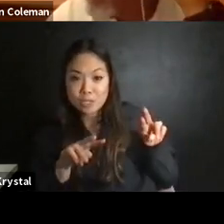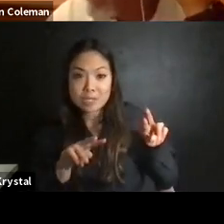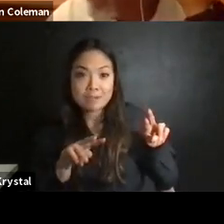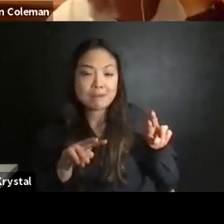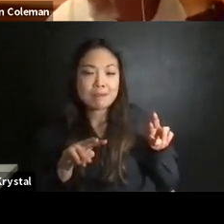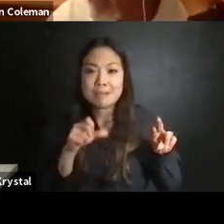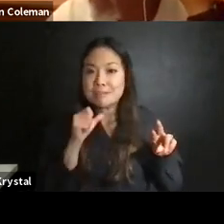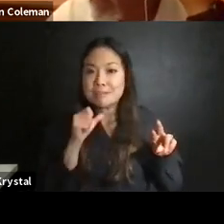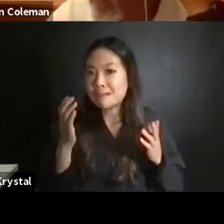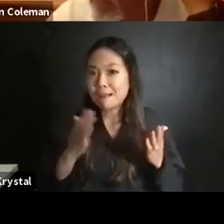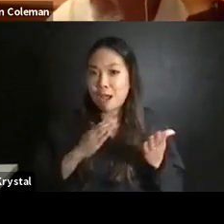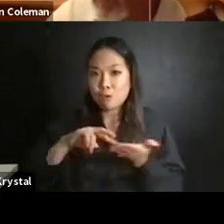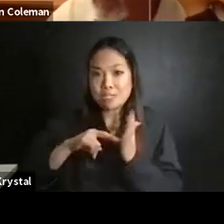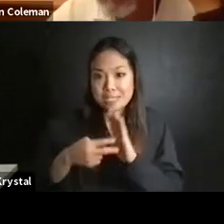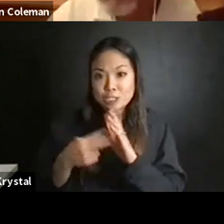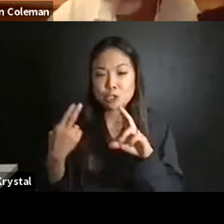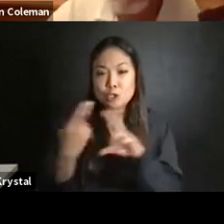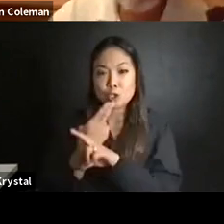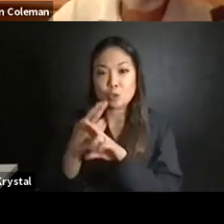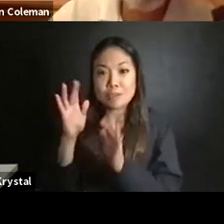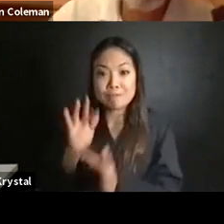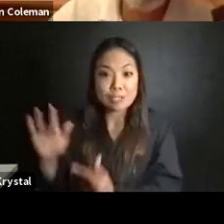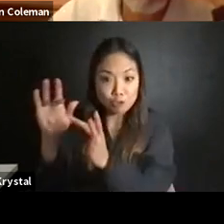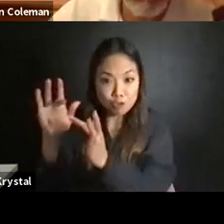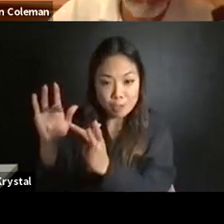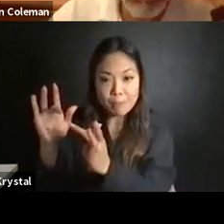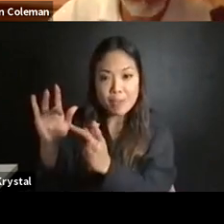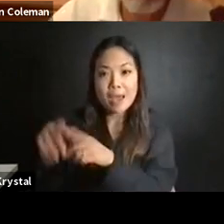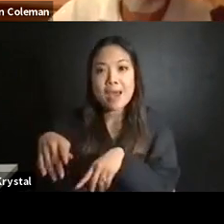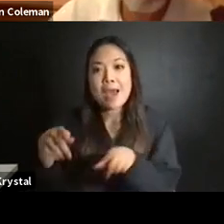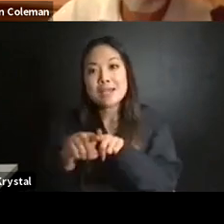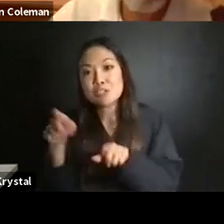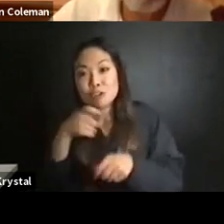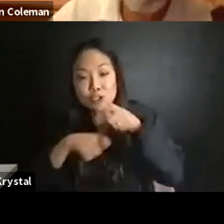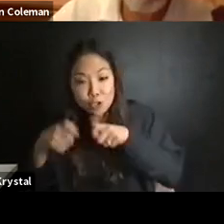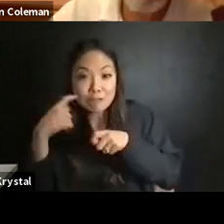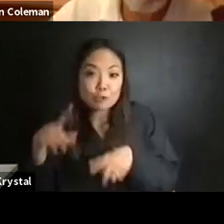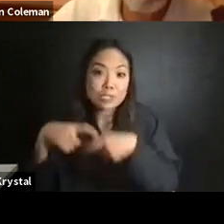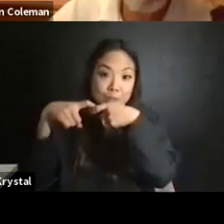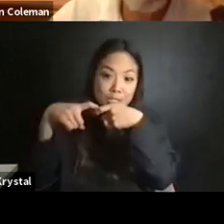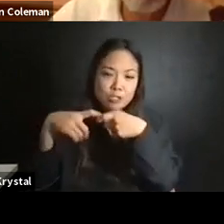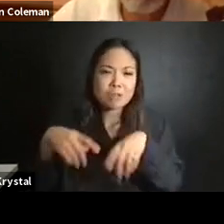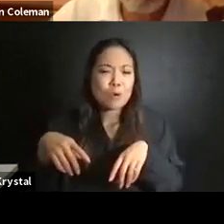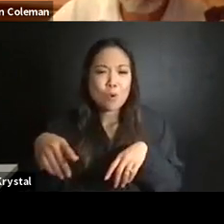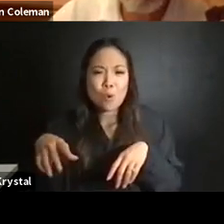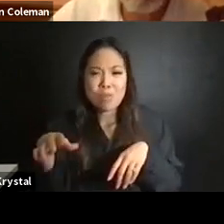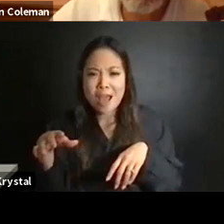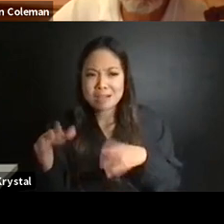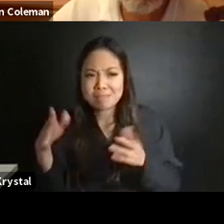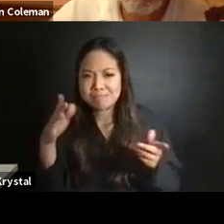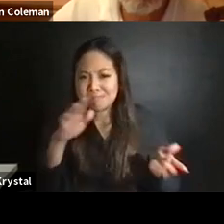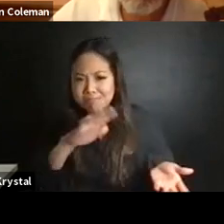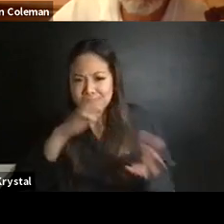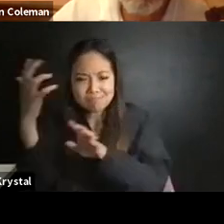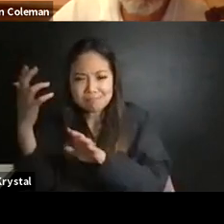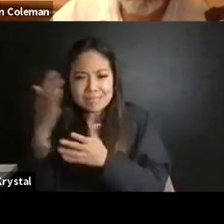trips for graded assignments as an alternative to suspensions we now see that it has led to some confusion so we intend